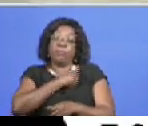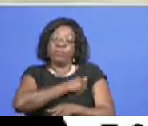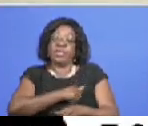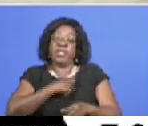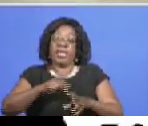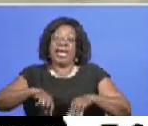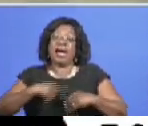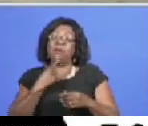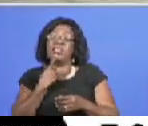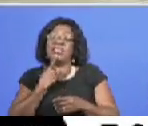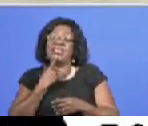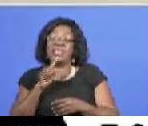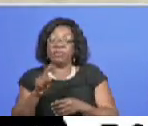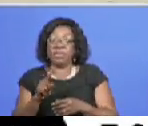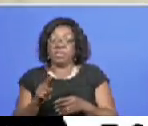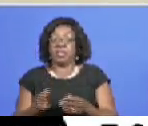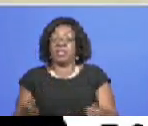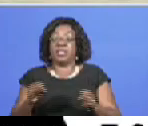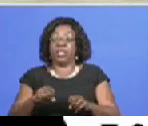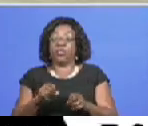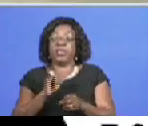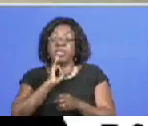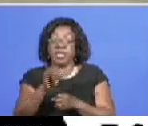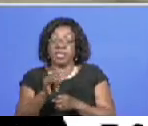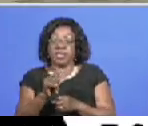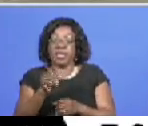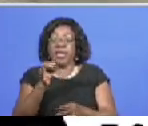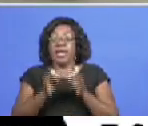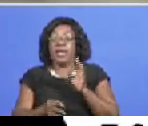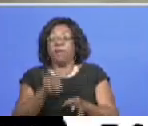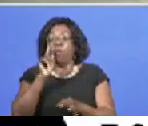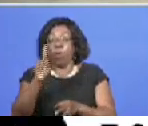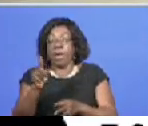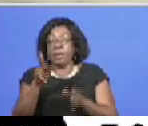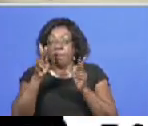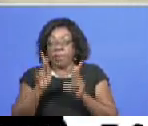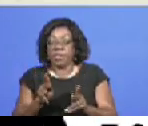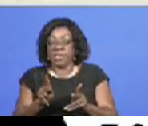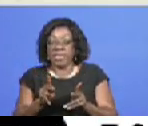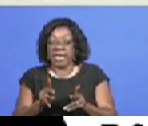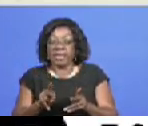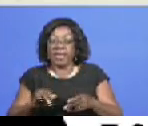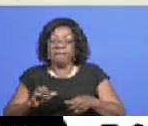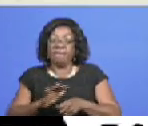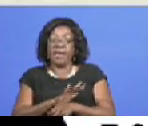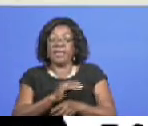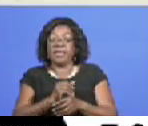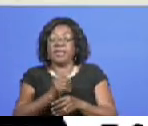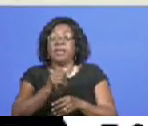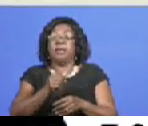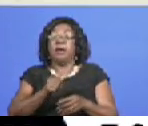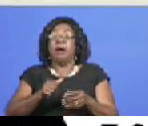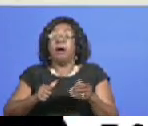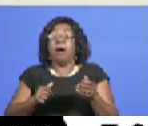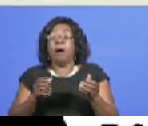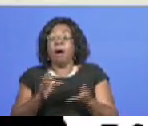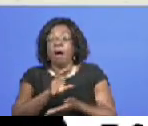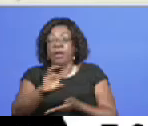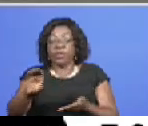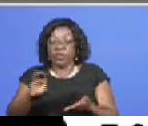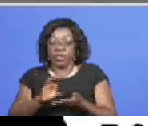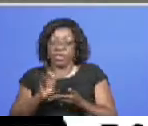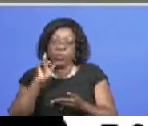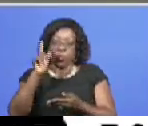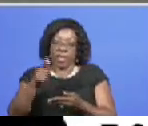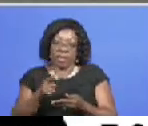is and that one person can infect hundreds of us. And so persons were complying this morning,